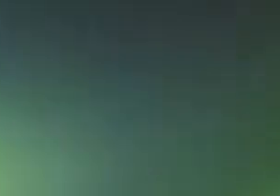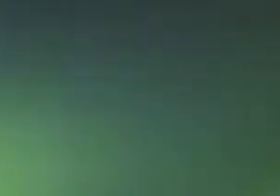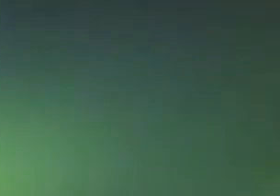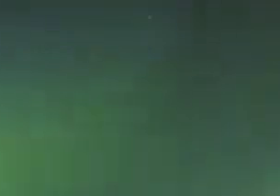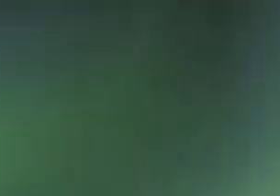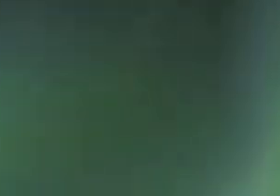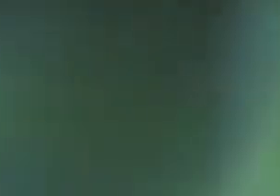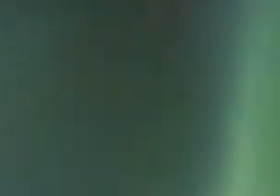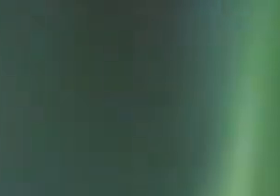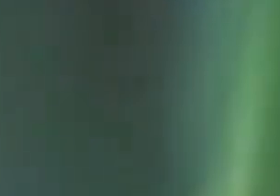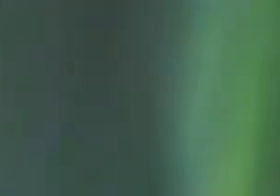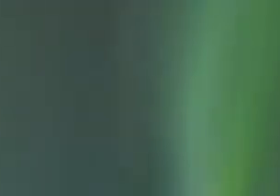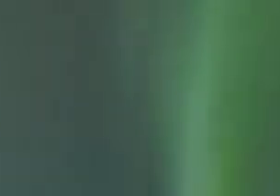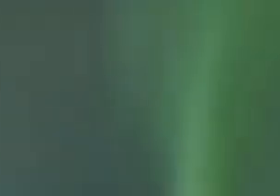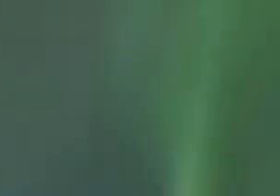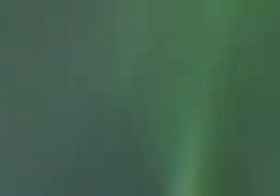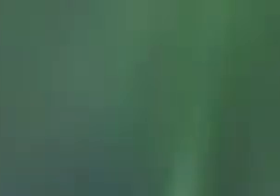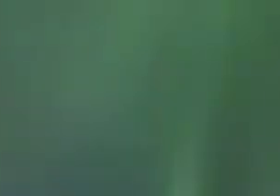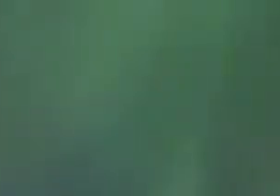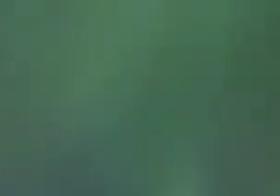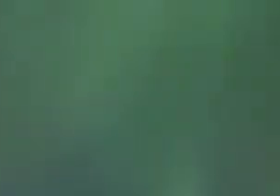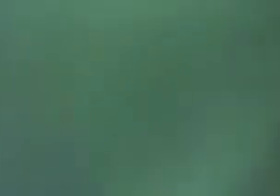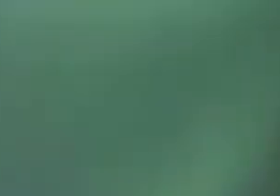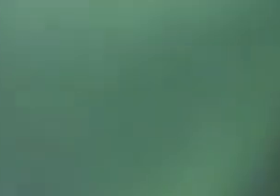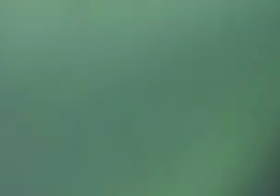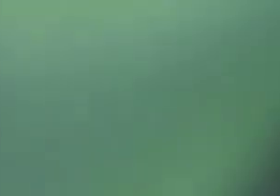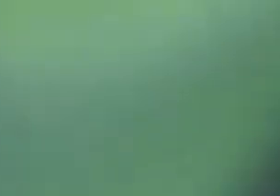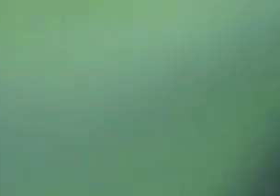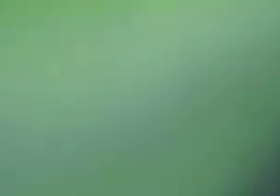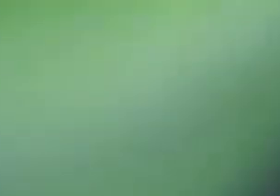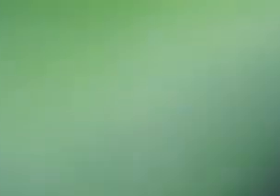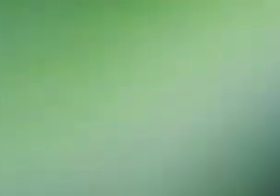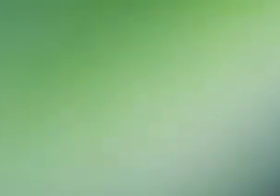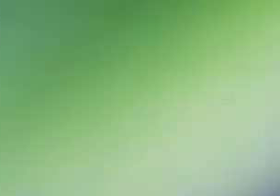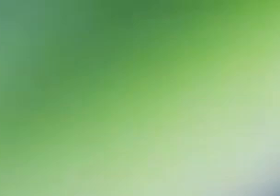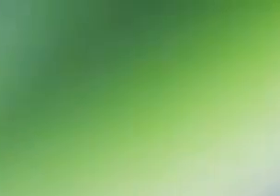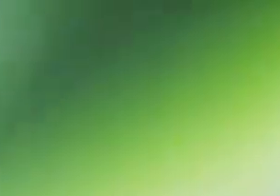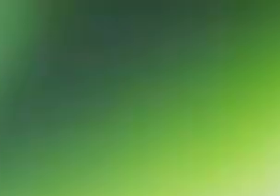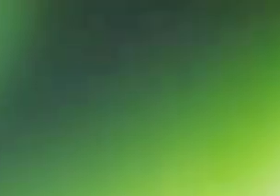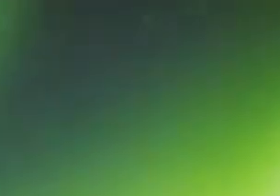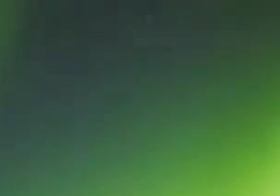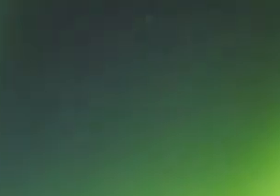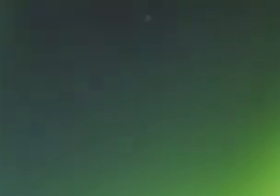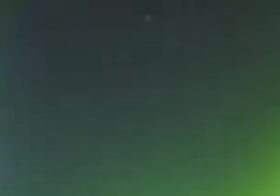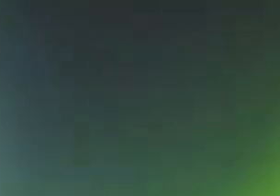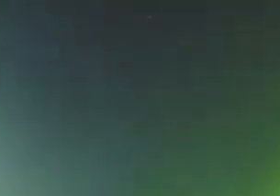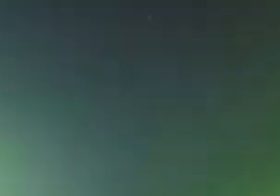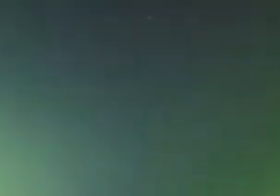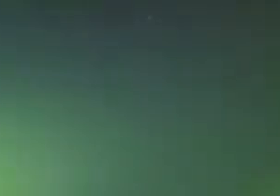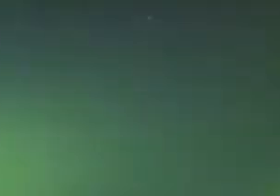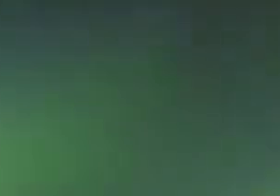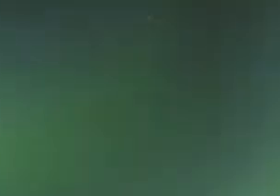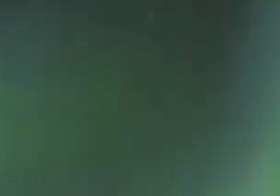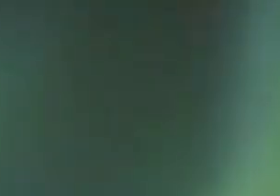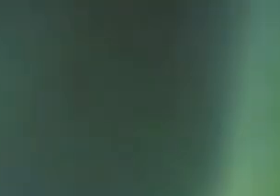There is another question regarding, so for students that are attending, in this case, they say Hazel